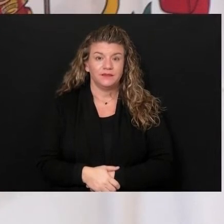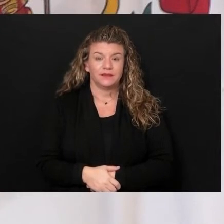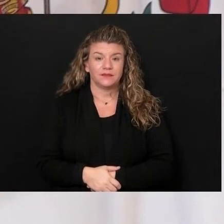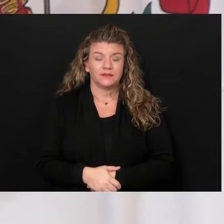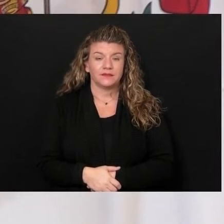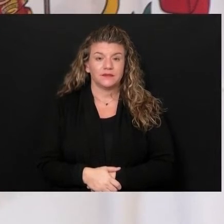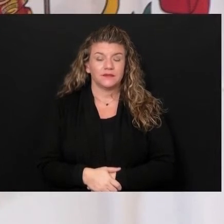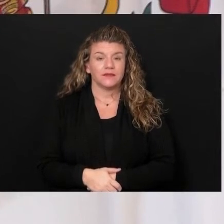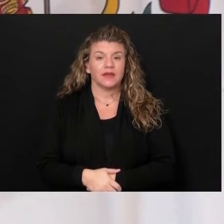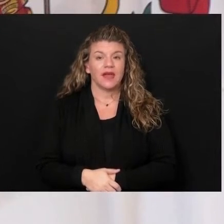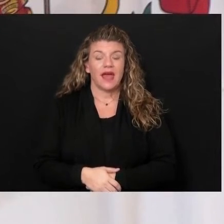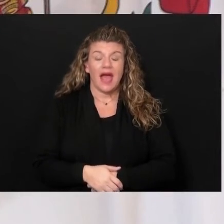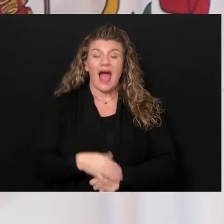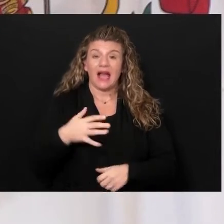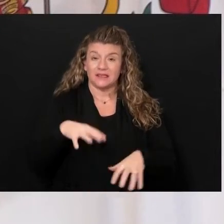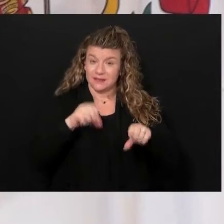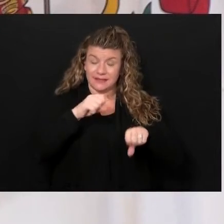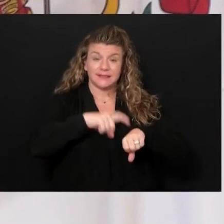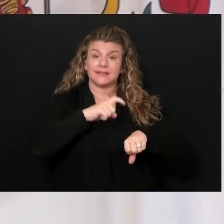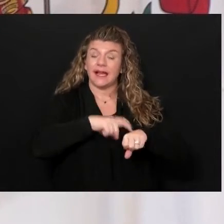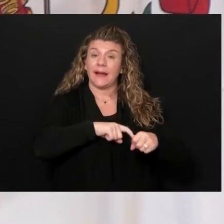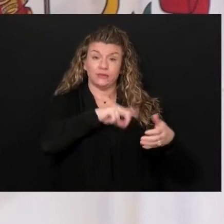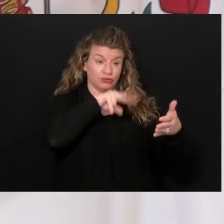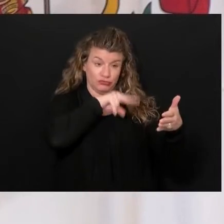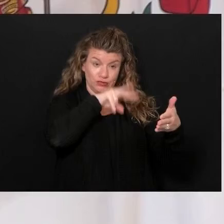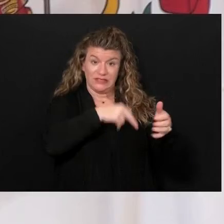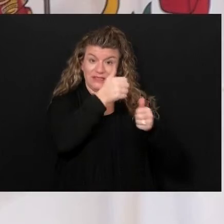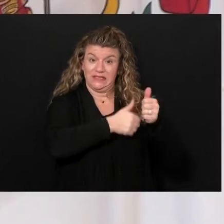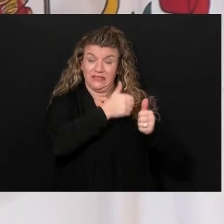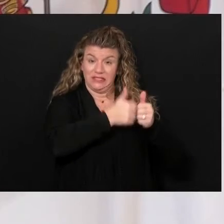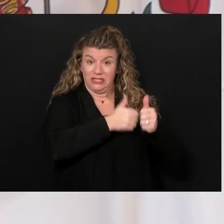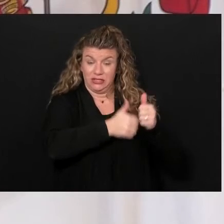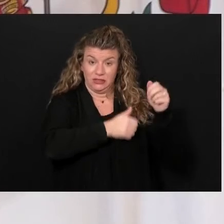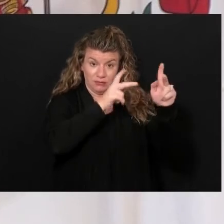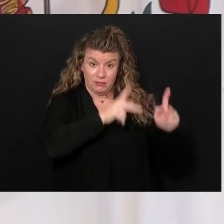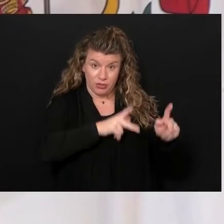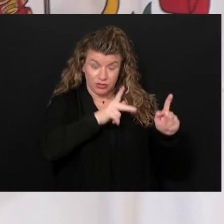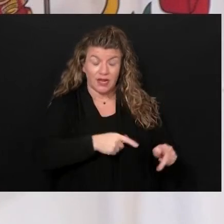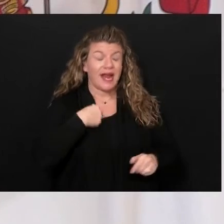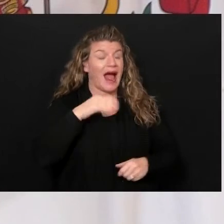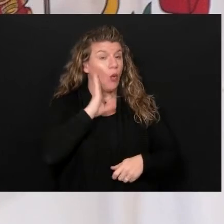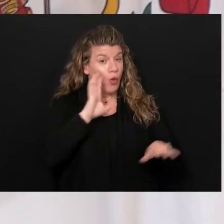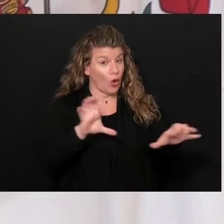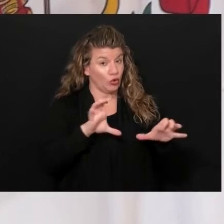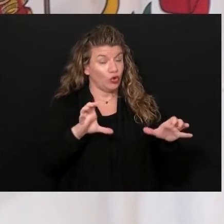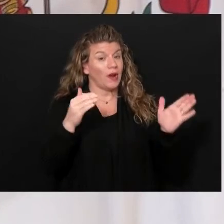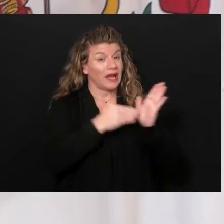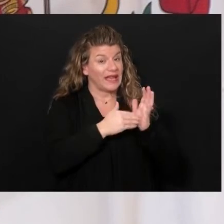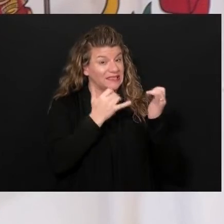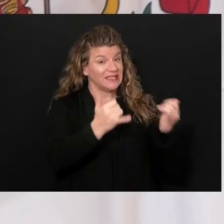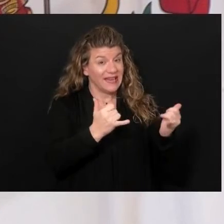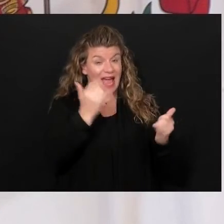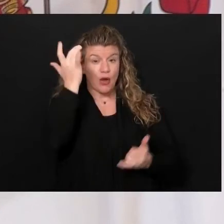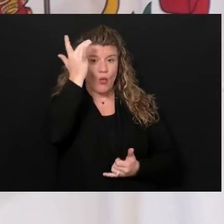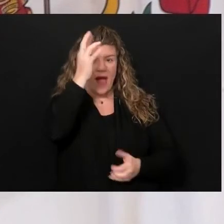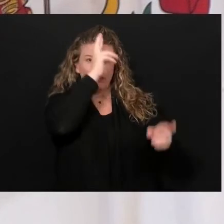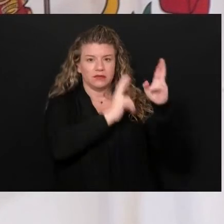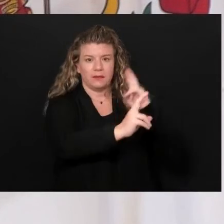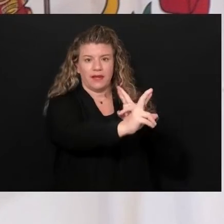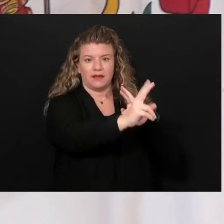I always take the time to read, and I will do that again today, and out of total respect for these